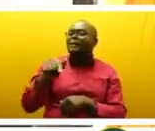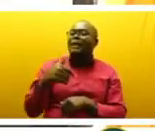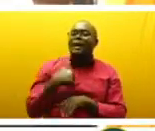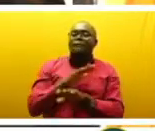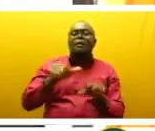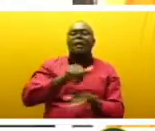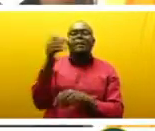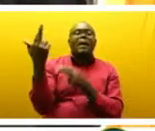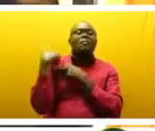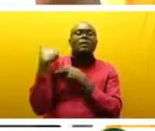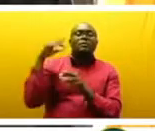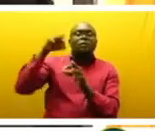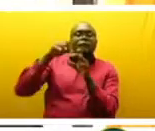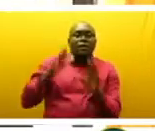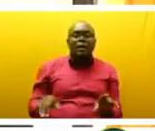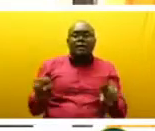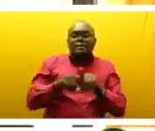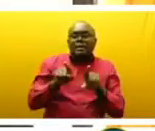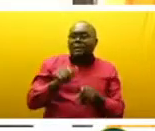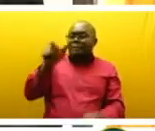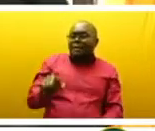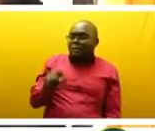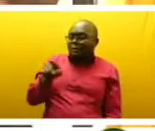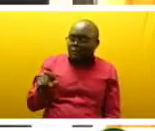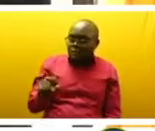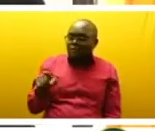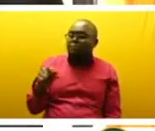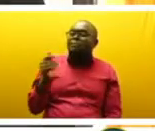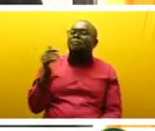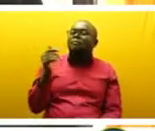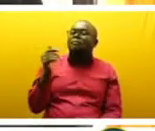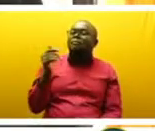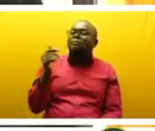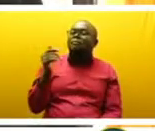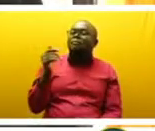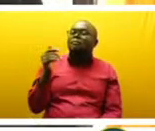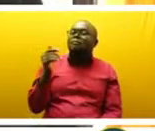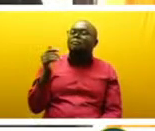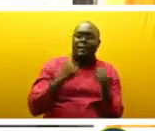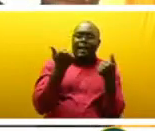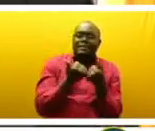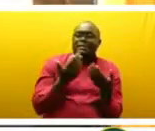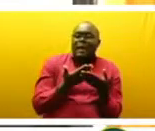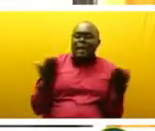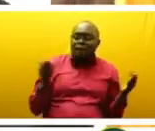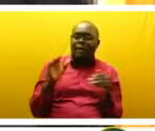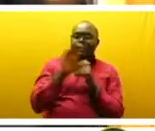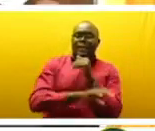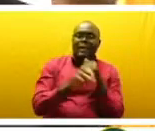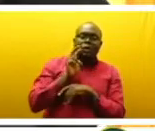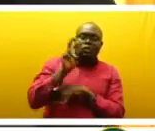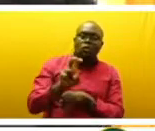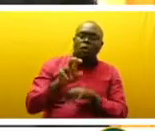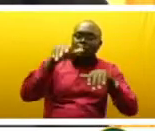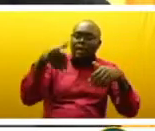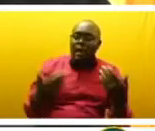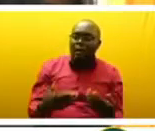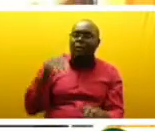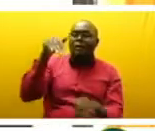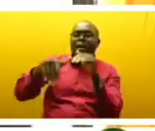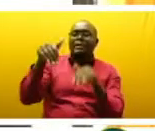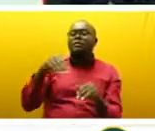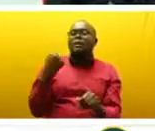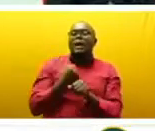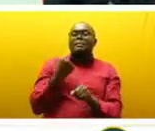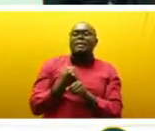obligation on a voter like Hele Khalifa to hire and recruit agents all over the country to watch how the elections are